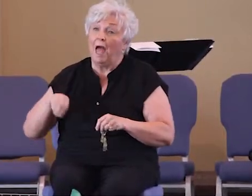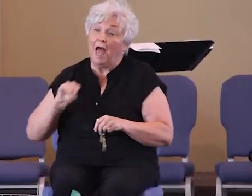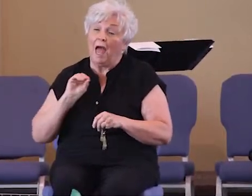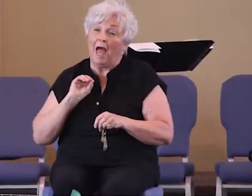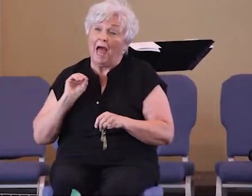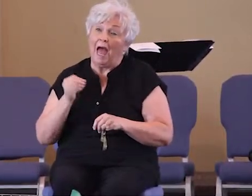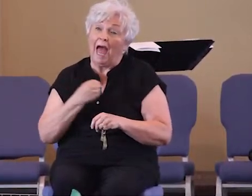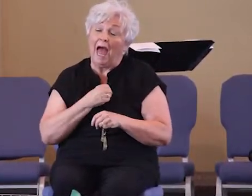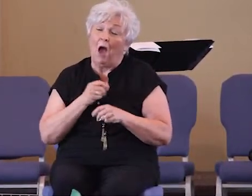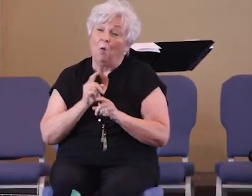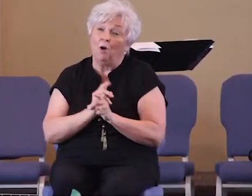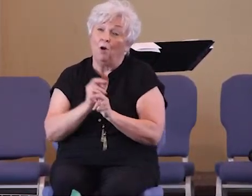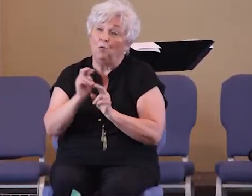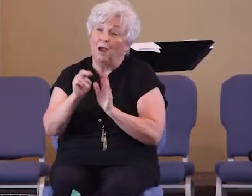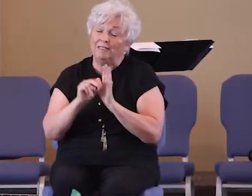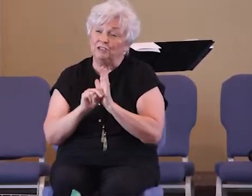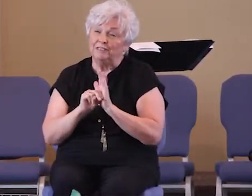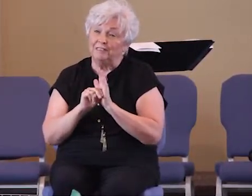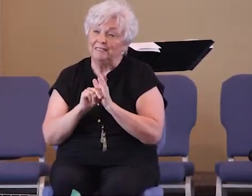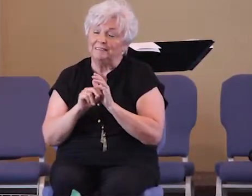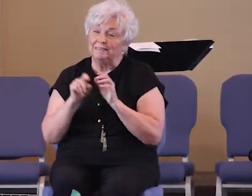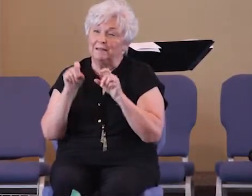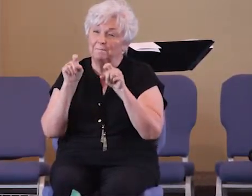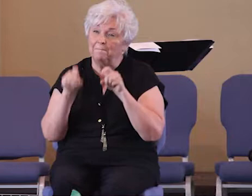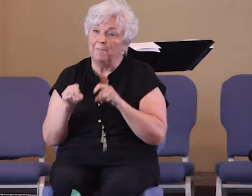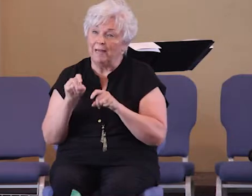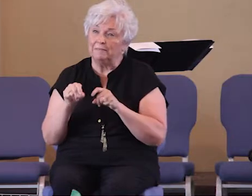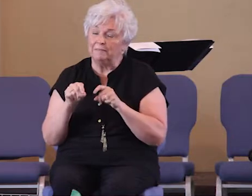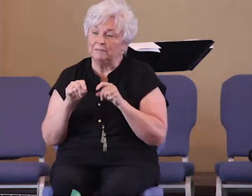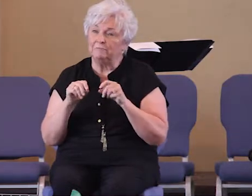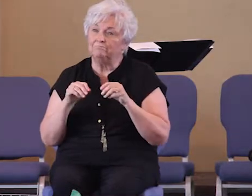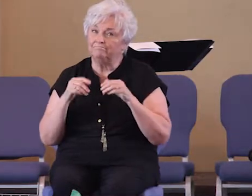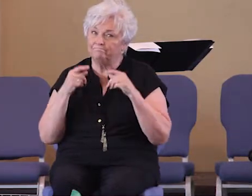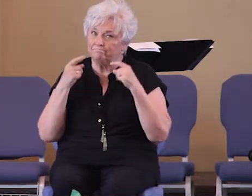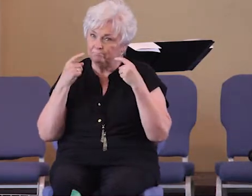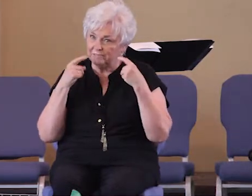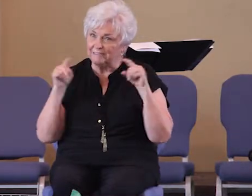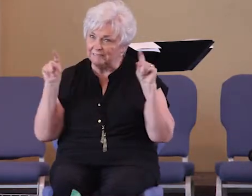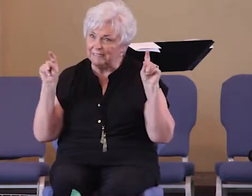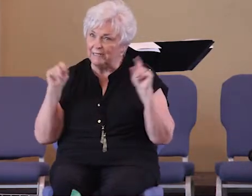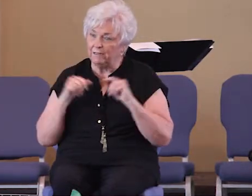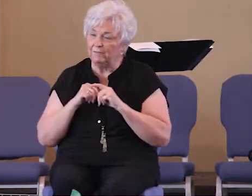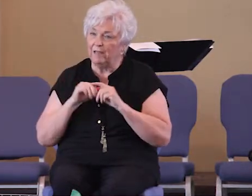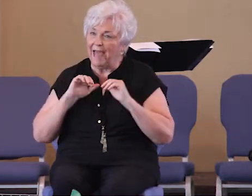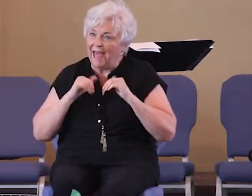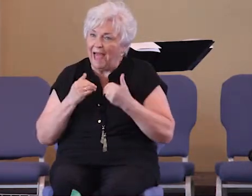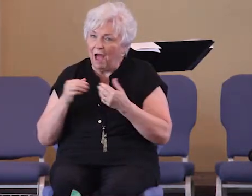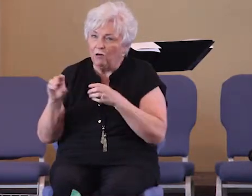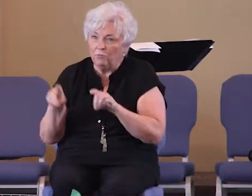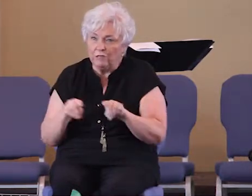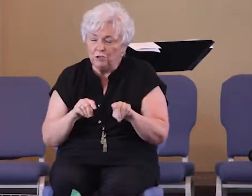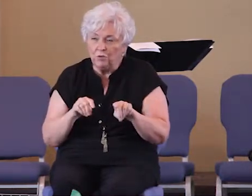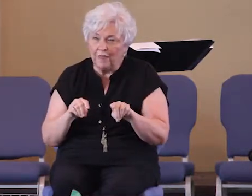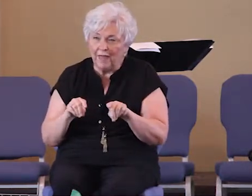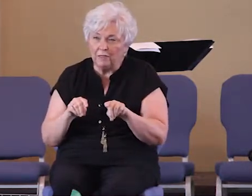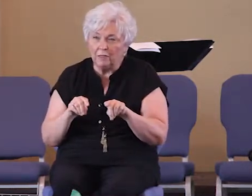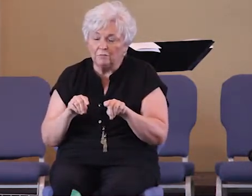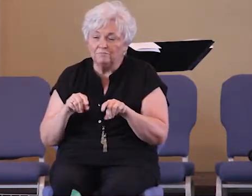prevail. And how do we do that? We let our actions and our